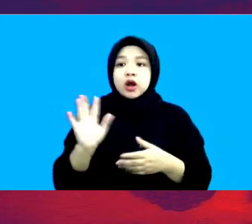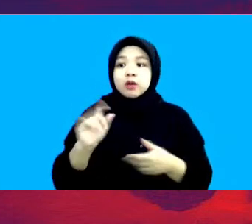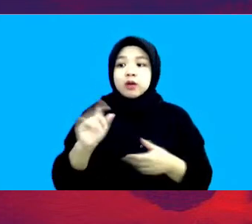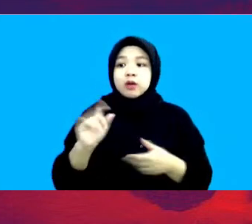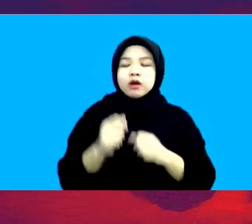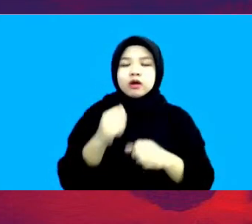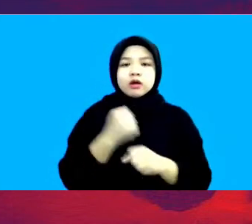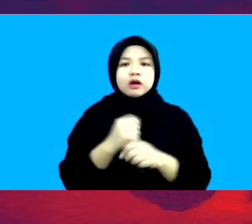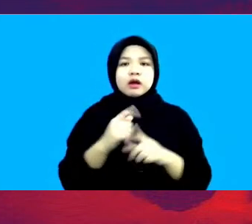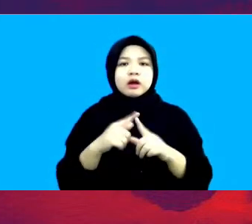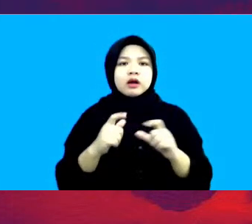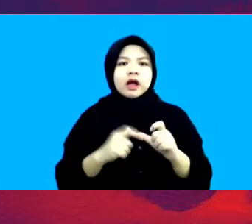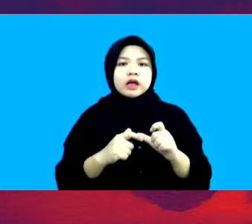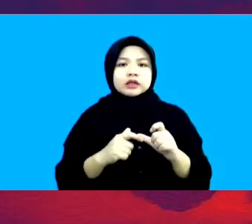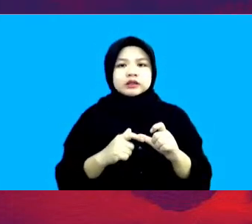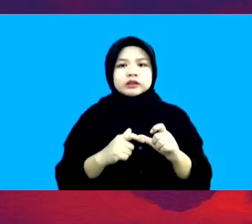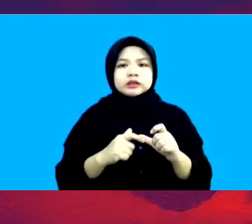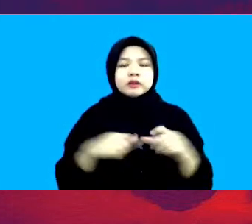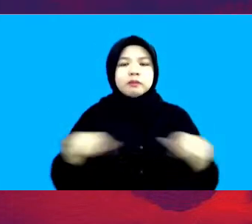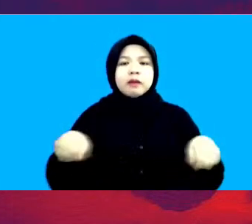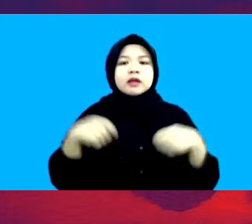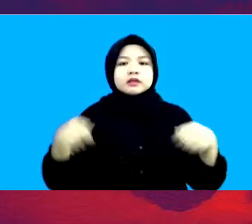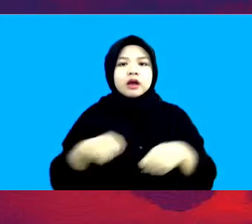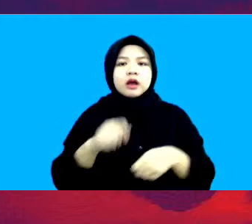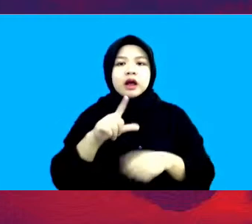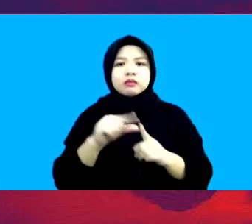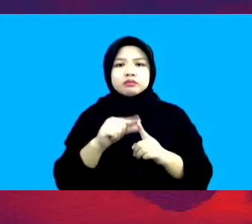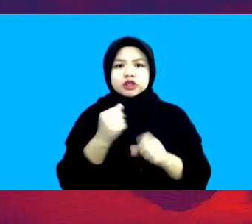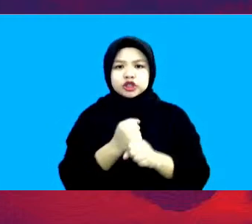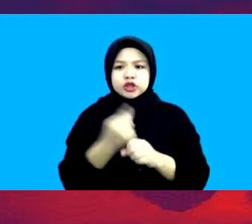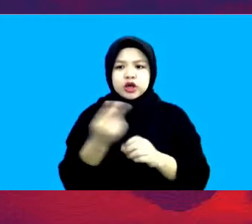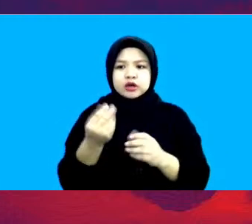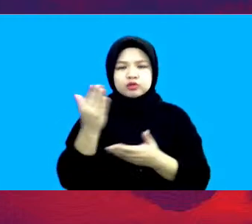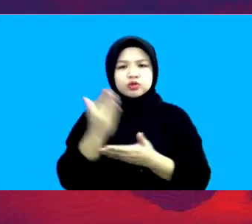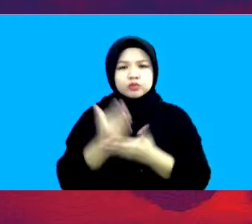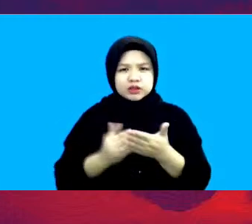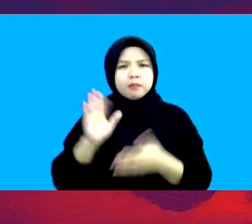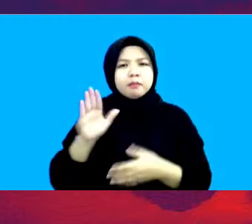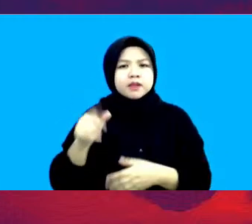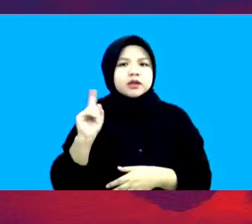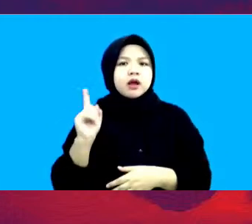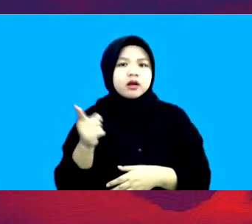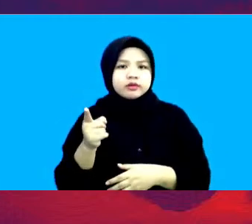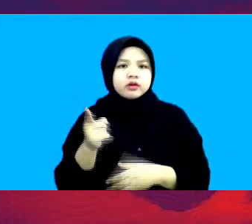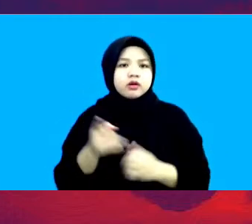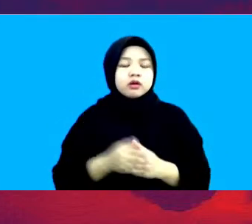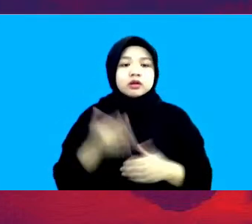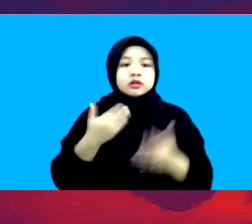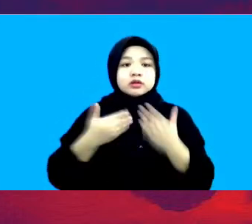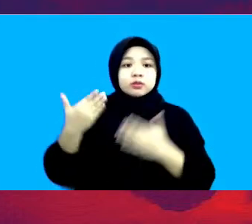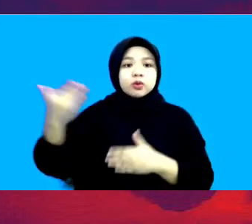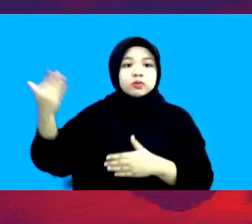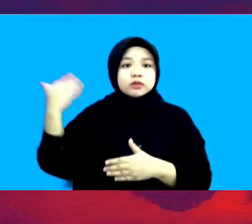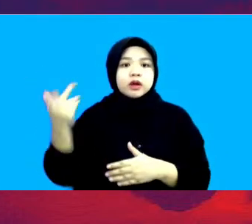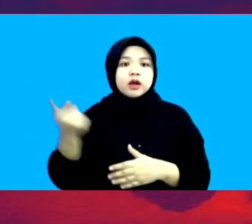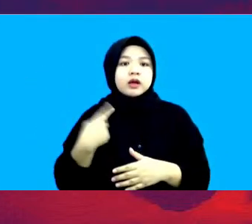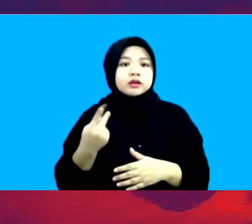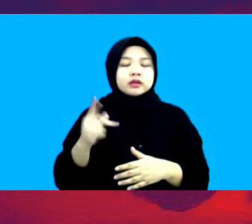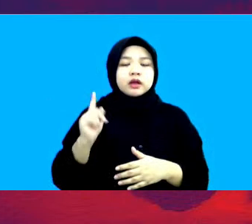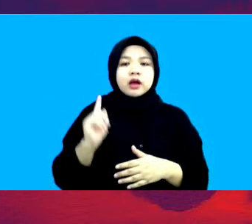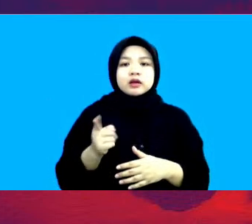LPG, also huge subsidy now. So historically, we are allocating about 100